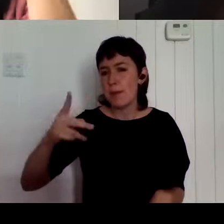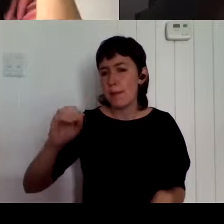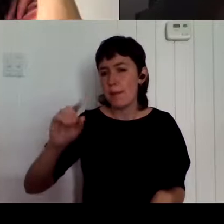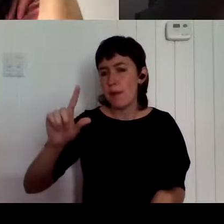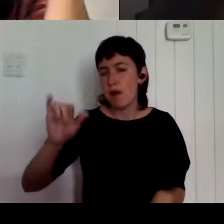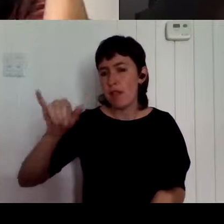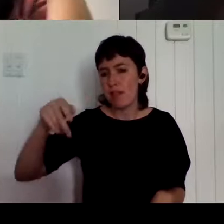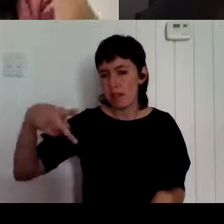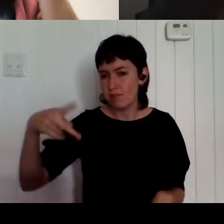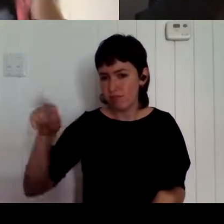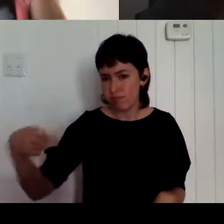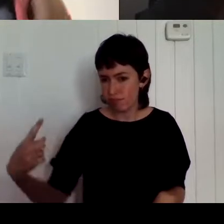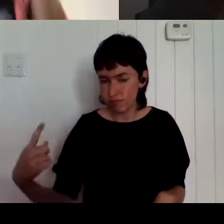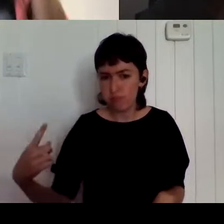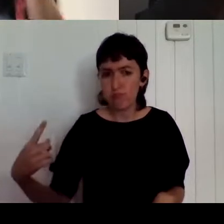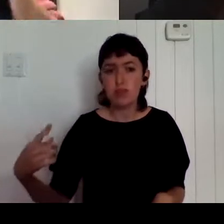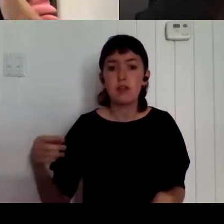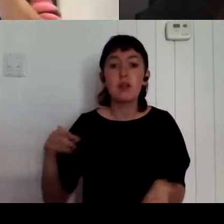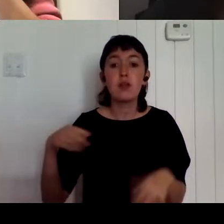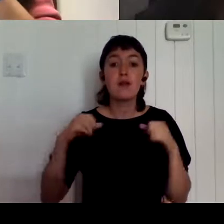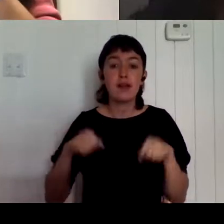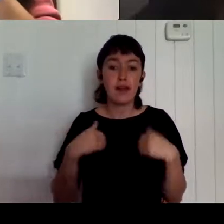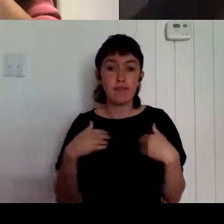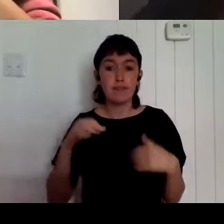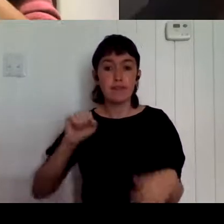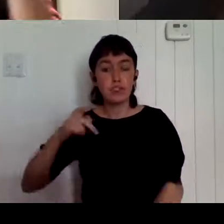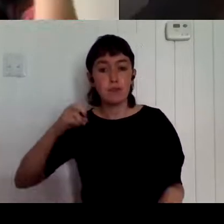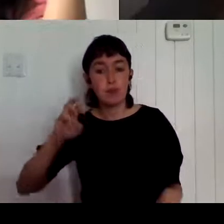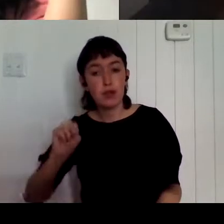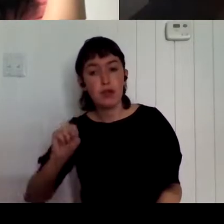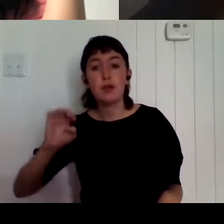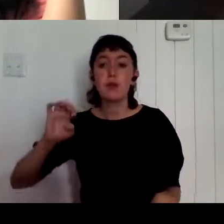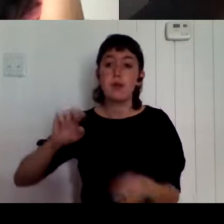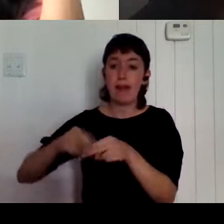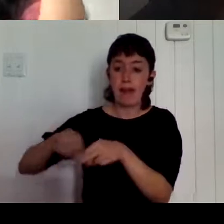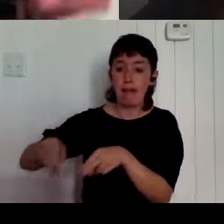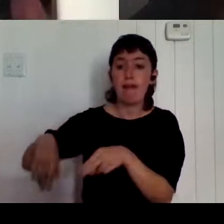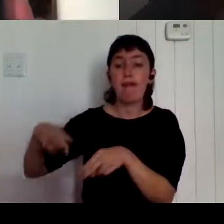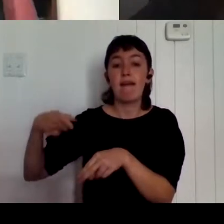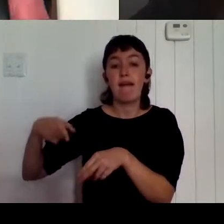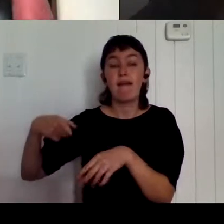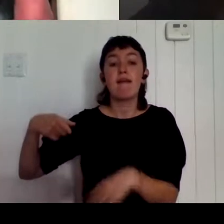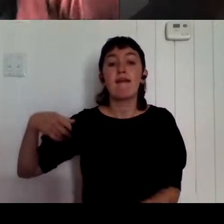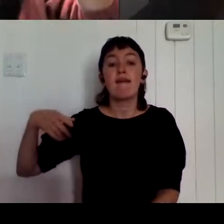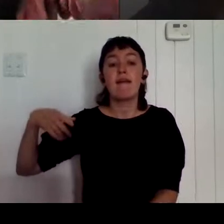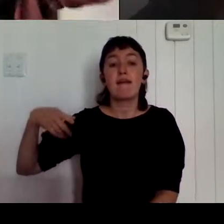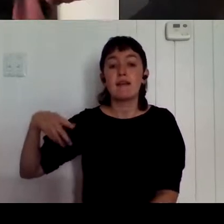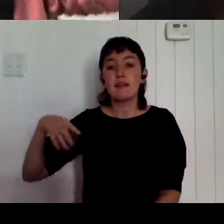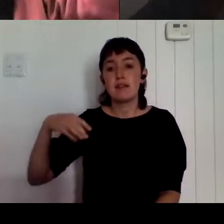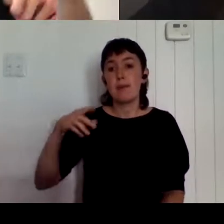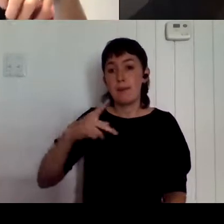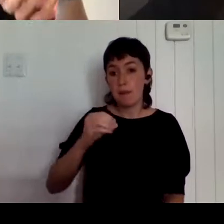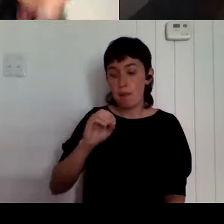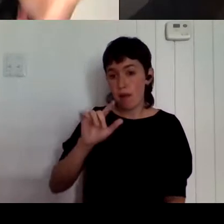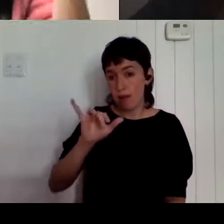the life stages. So, you can have sperm and egg and then there's a little planula and then there's a polyp and then there's sometimes a medusa and those medusa get